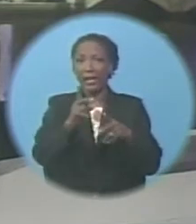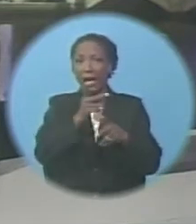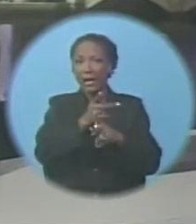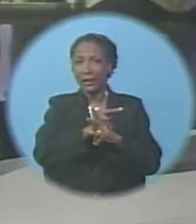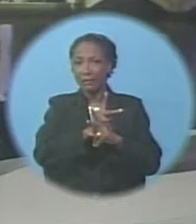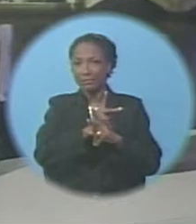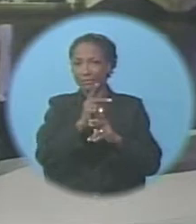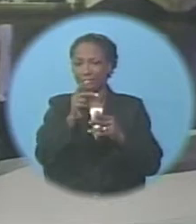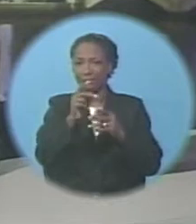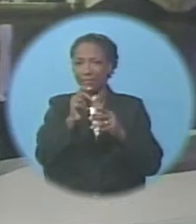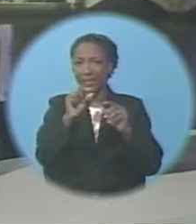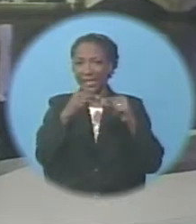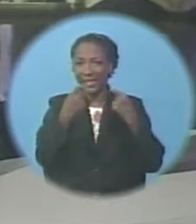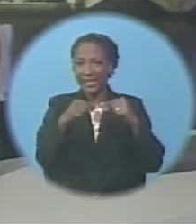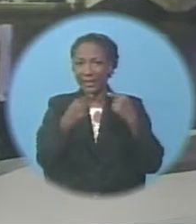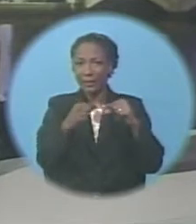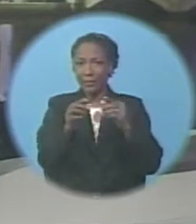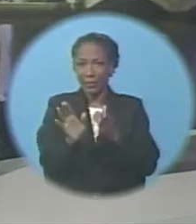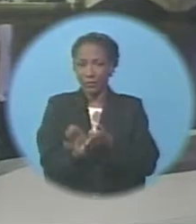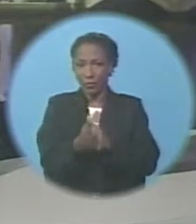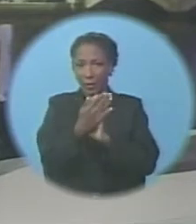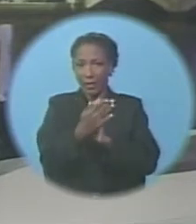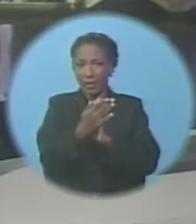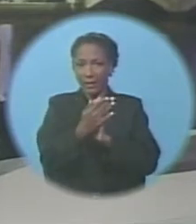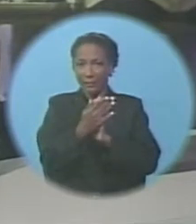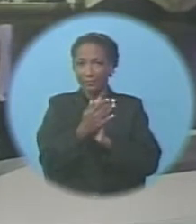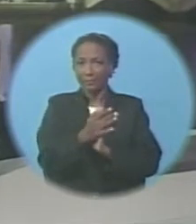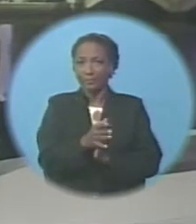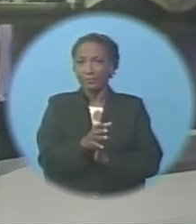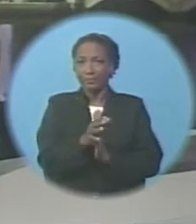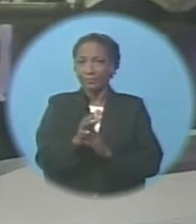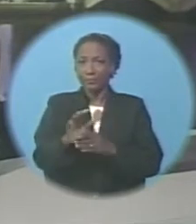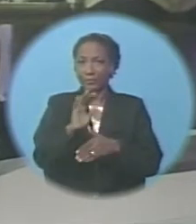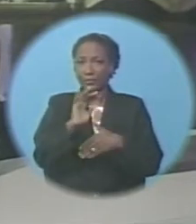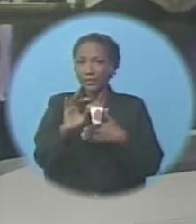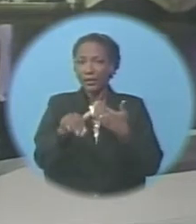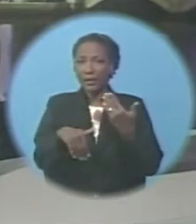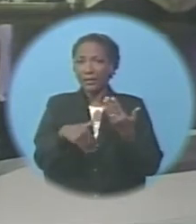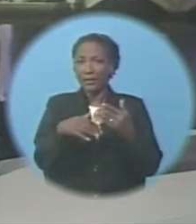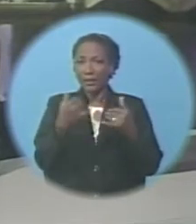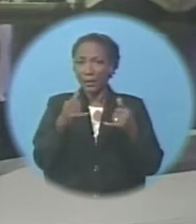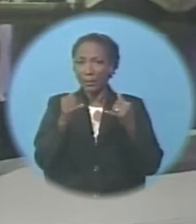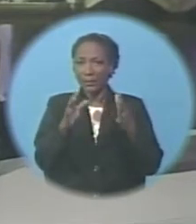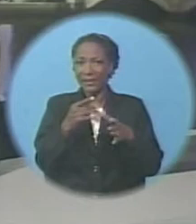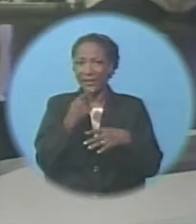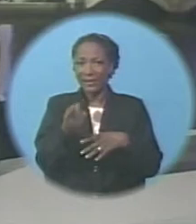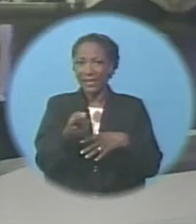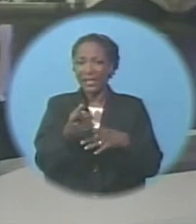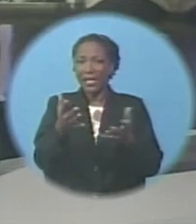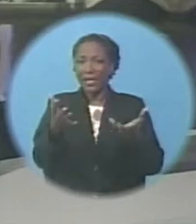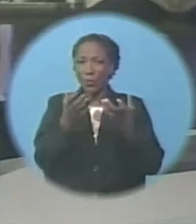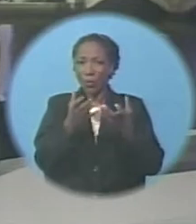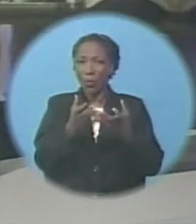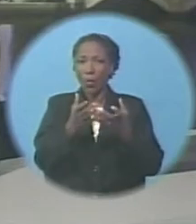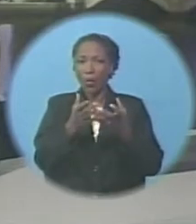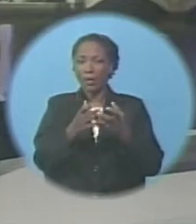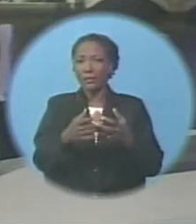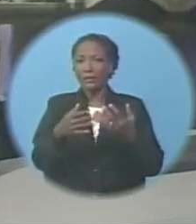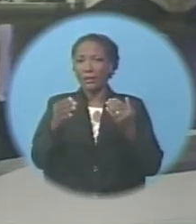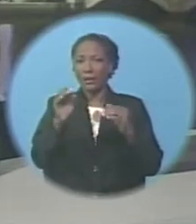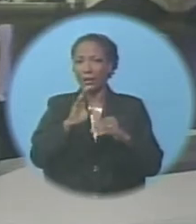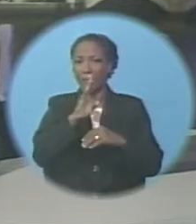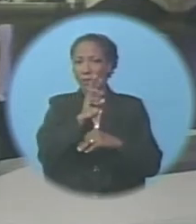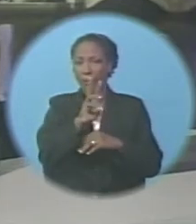during the just concluded series against India. The all-rounder says that his goal is to help the regional side get back to the top of cricket in